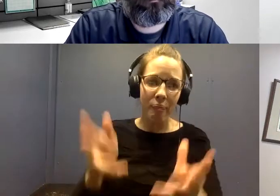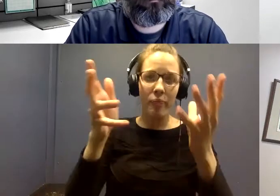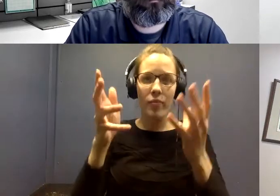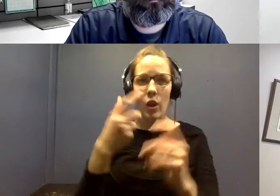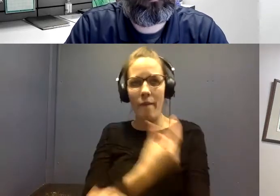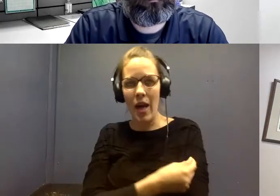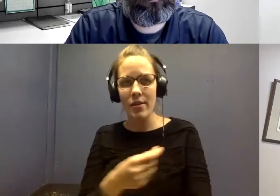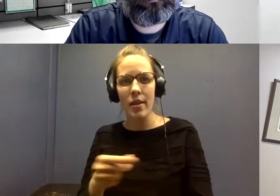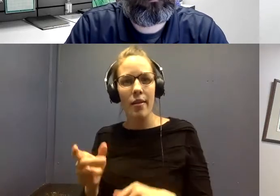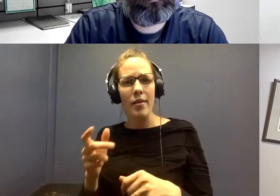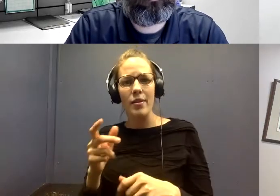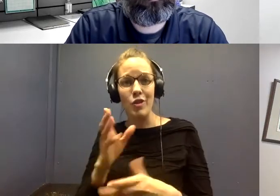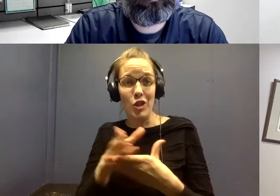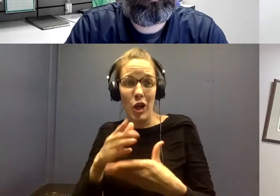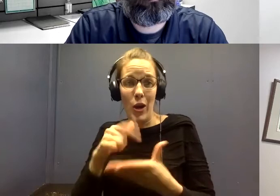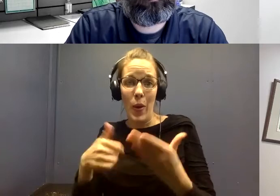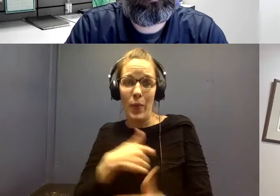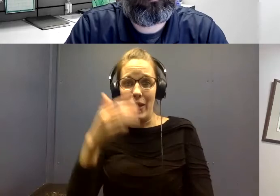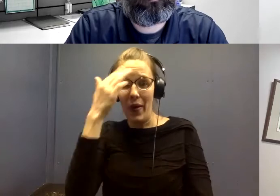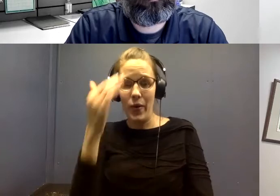just sharing what we know.